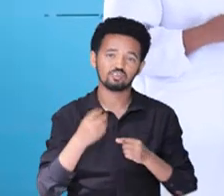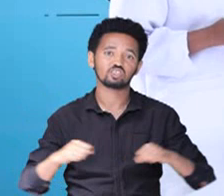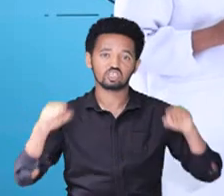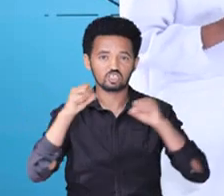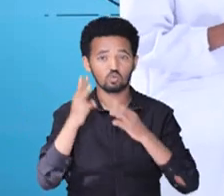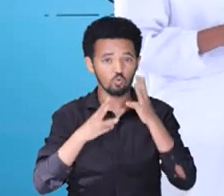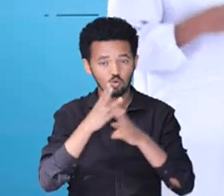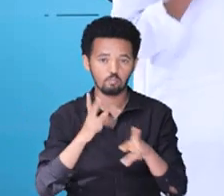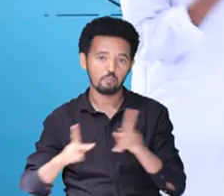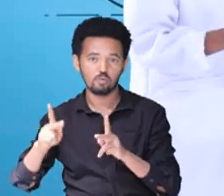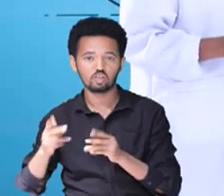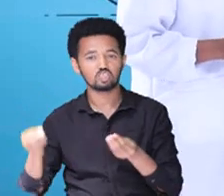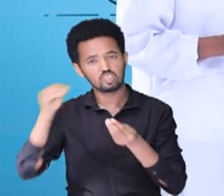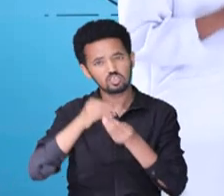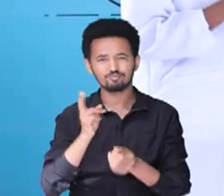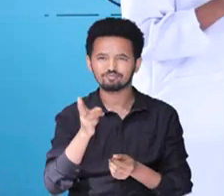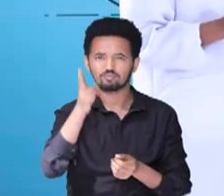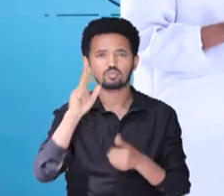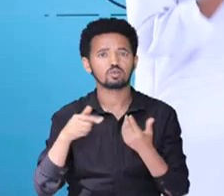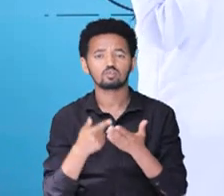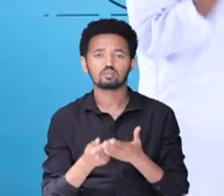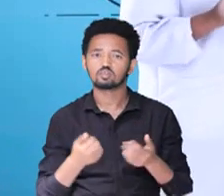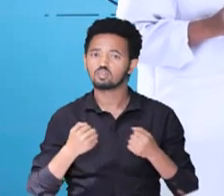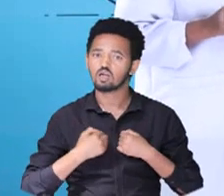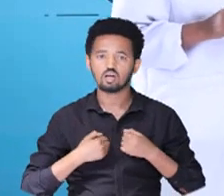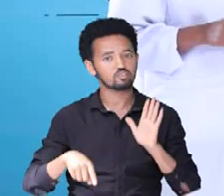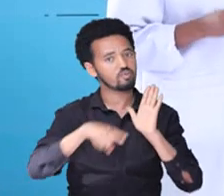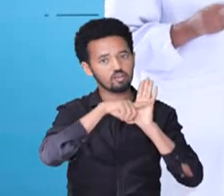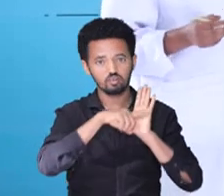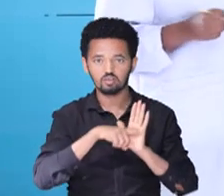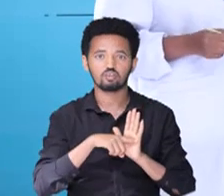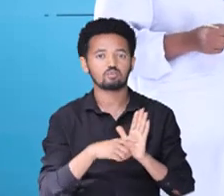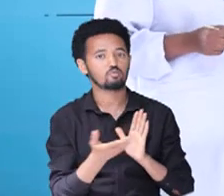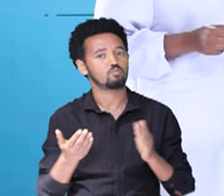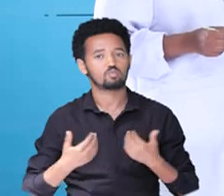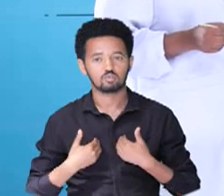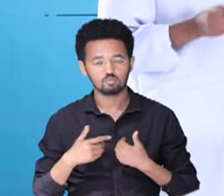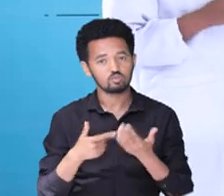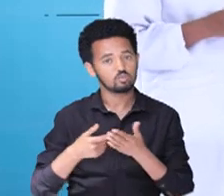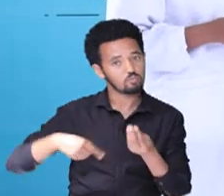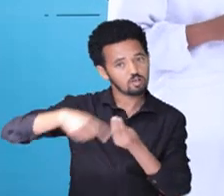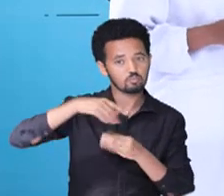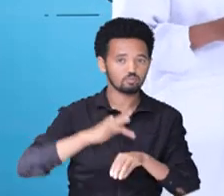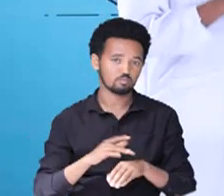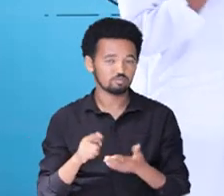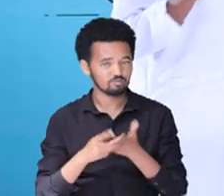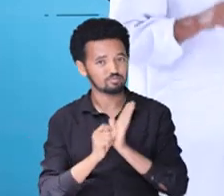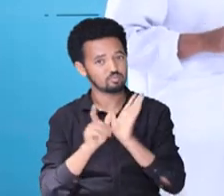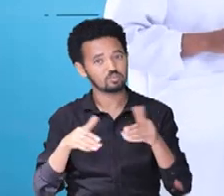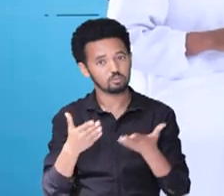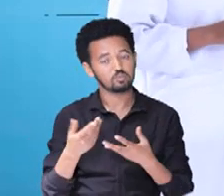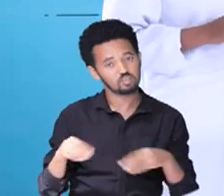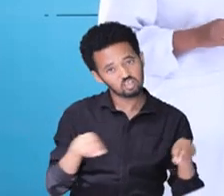world population increased rapidly. This has a negative impact on the environment. For example, at